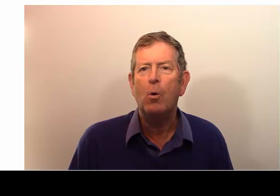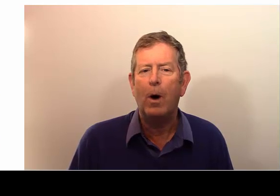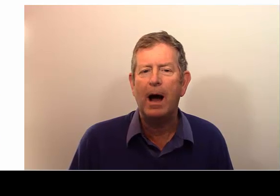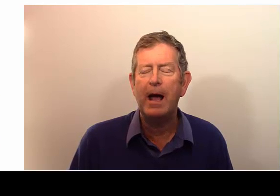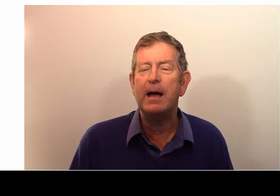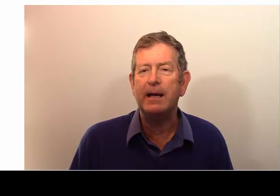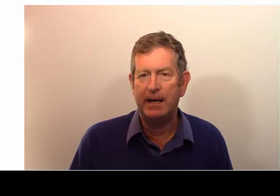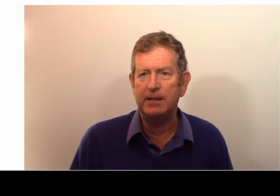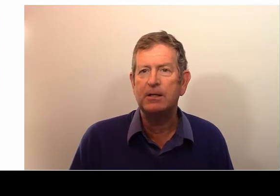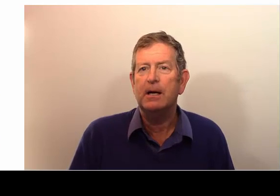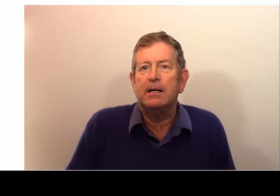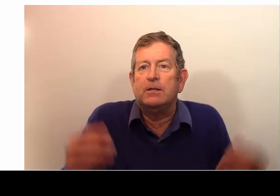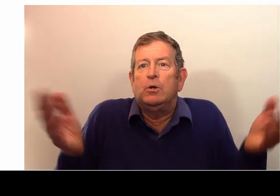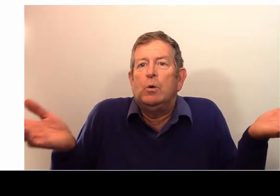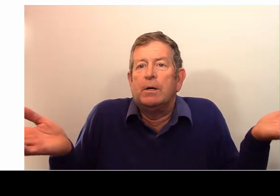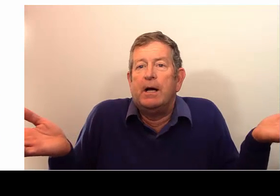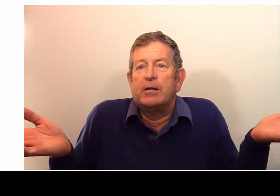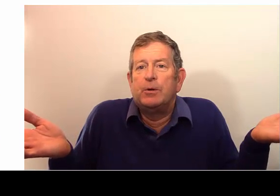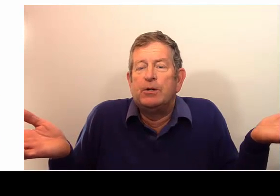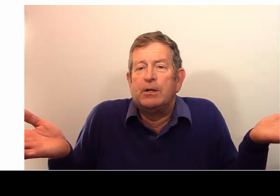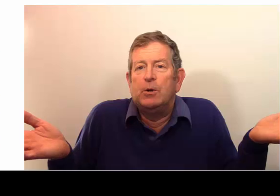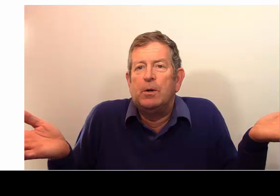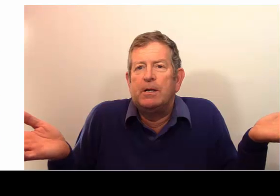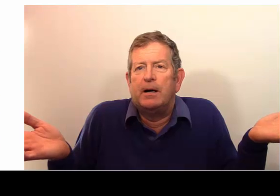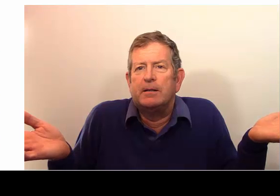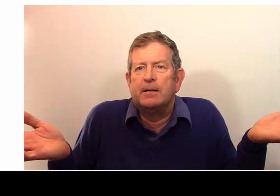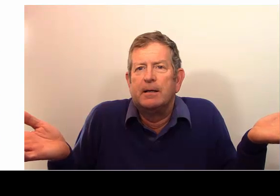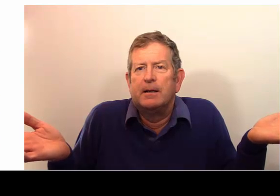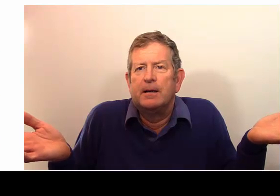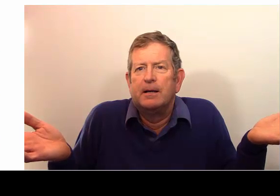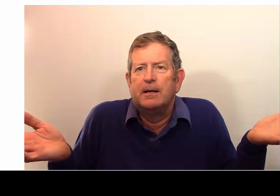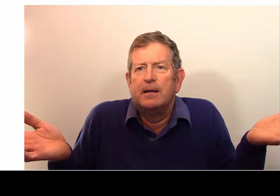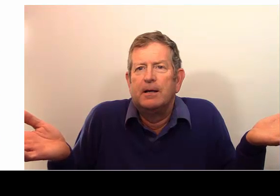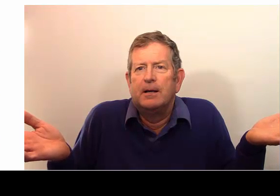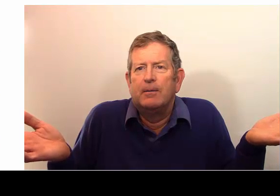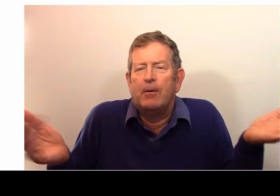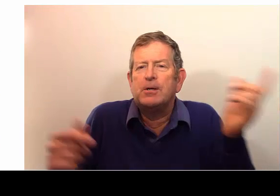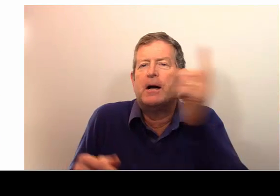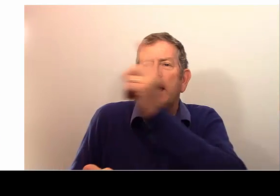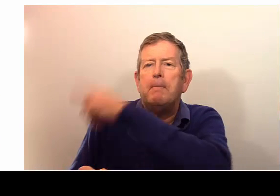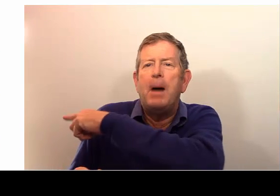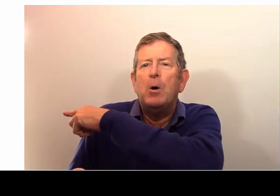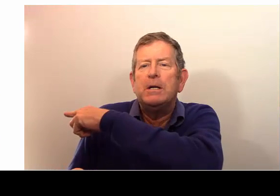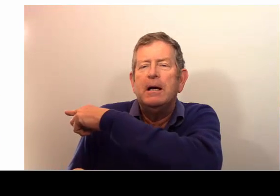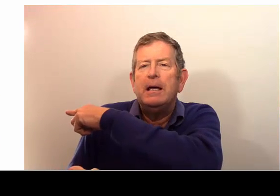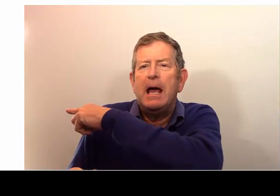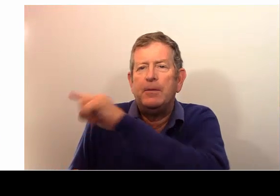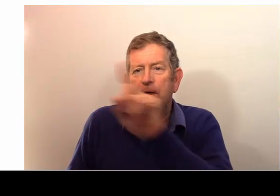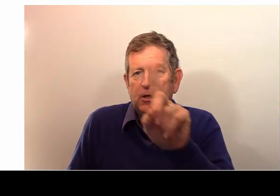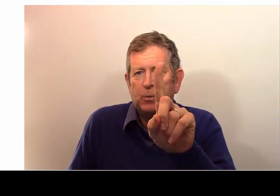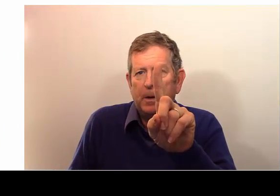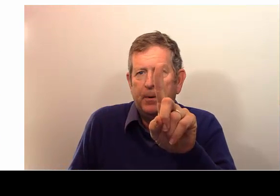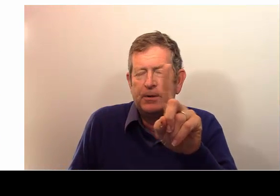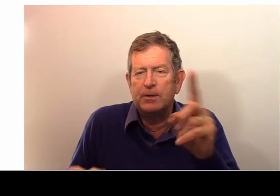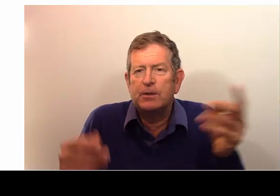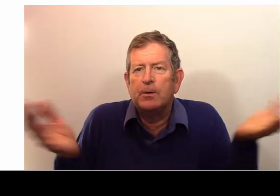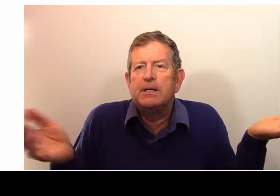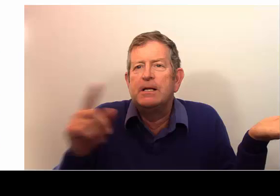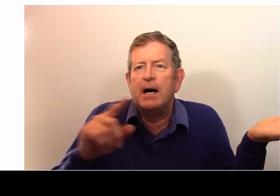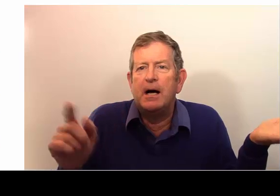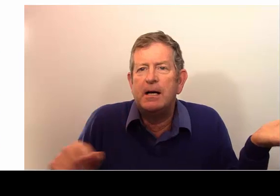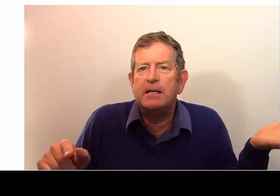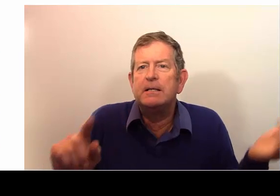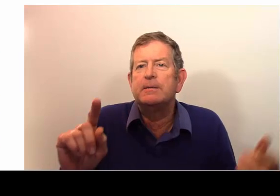Okay, why? Again, it's do or does. Which is it, do or does? All right, we're talking about Kathy. She's one person,